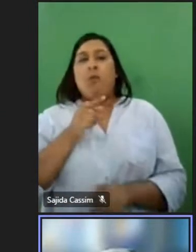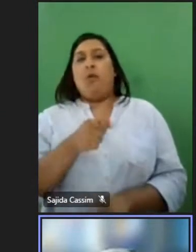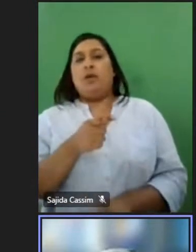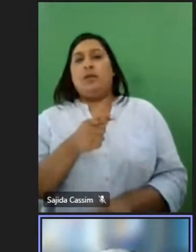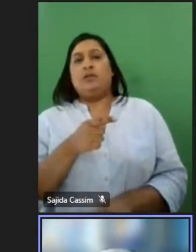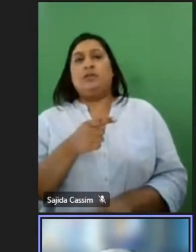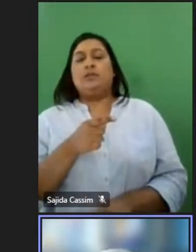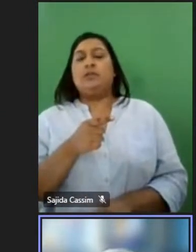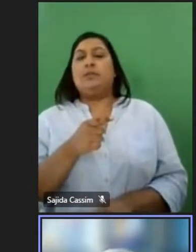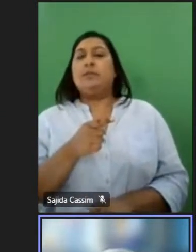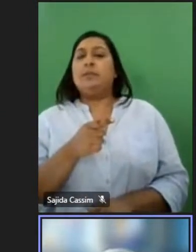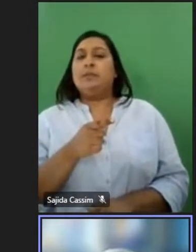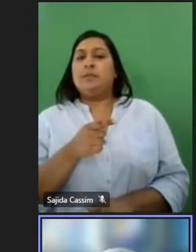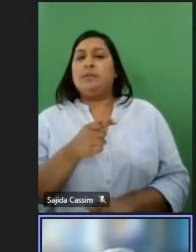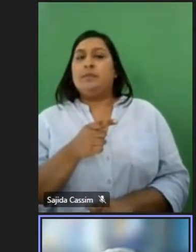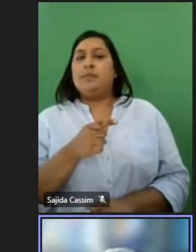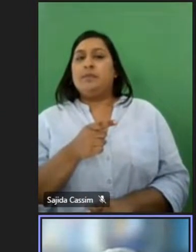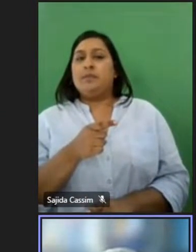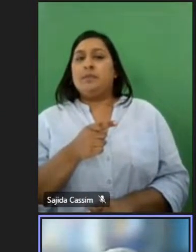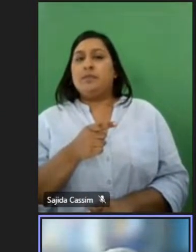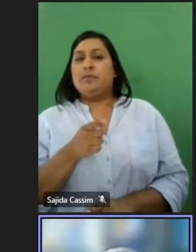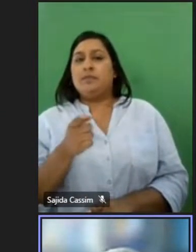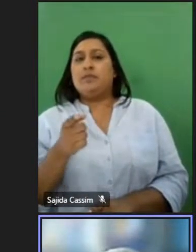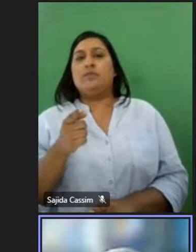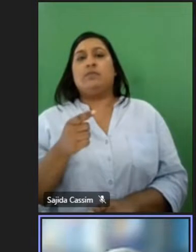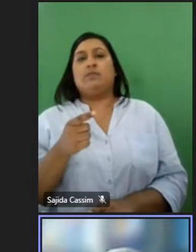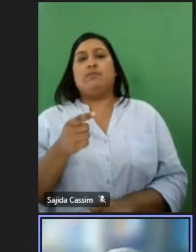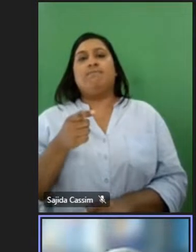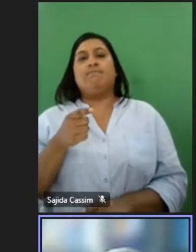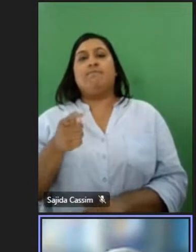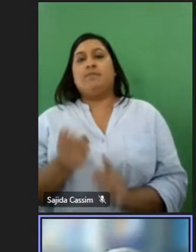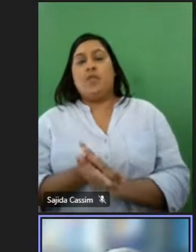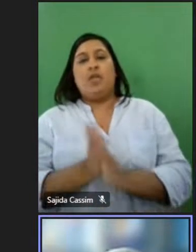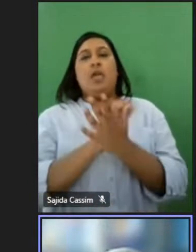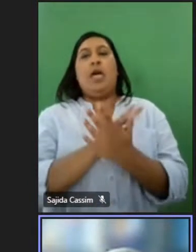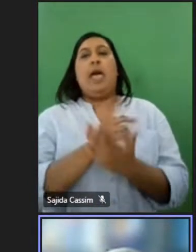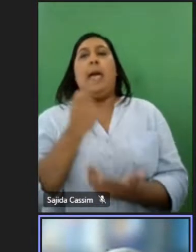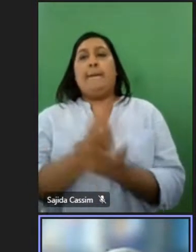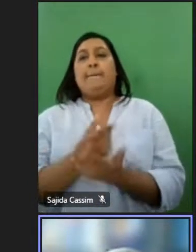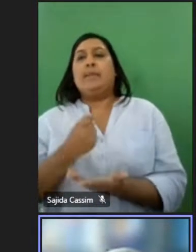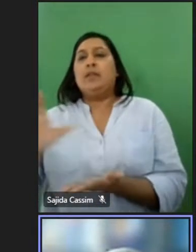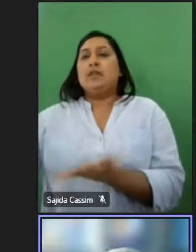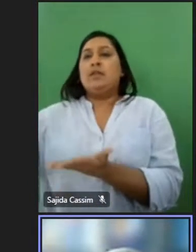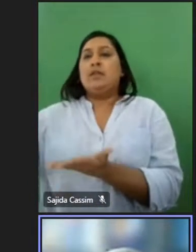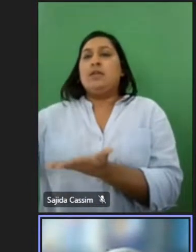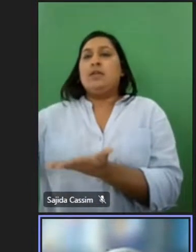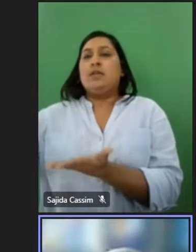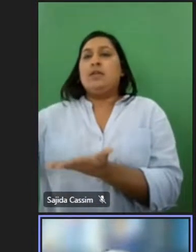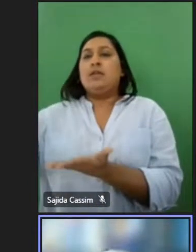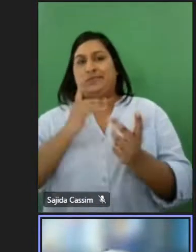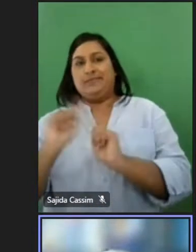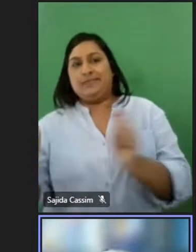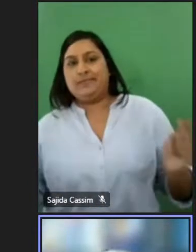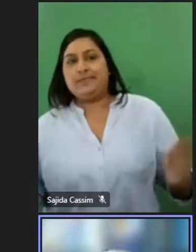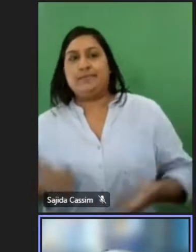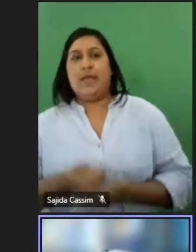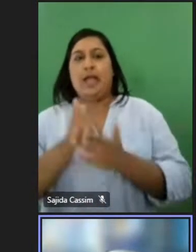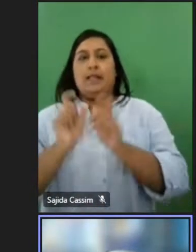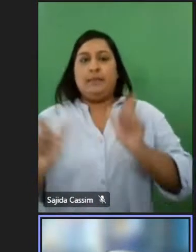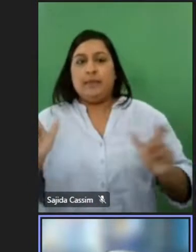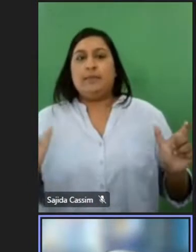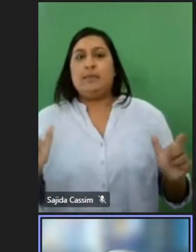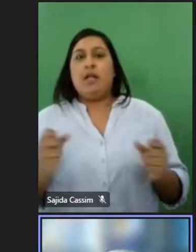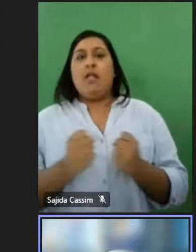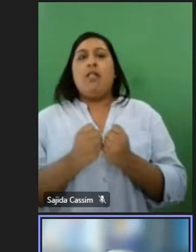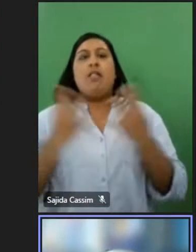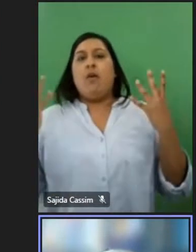by disaster relief interventions and programs. The pandemic directives ignored their